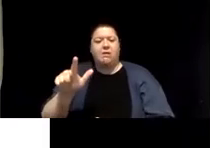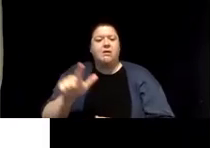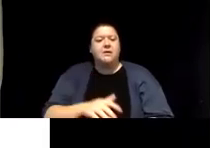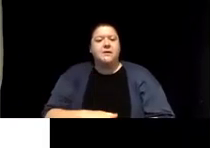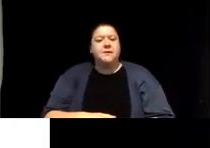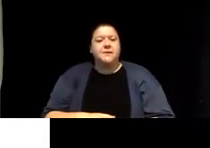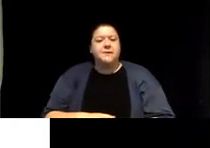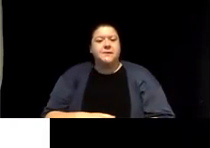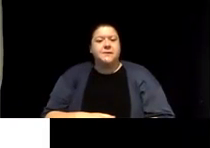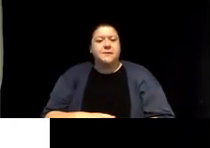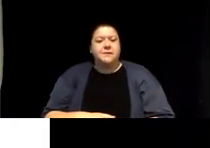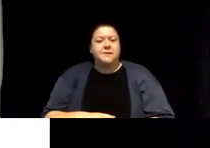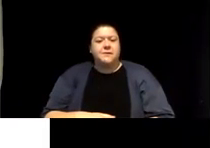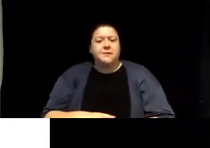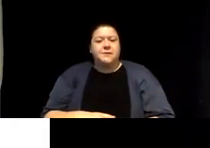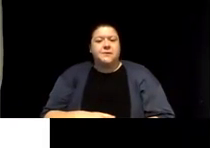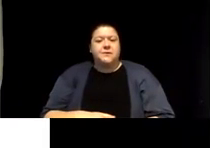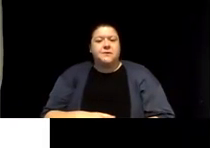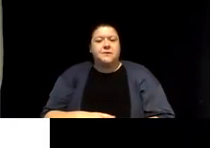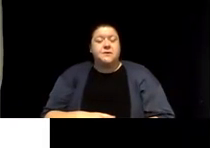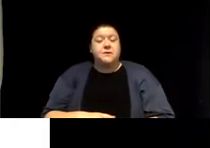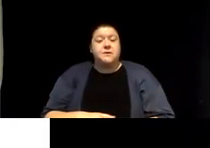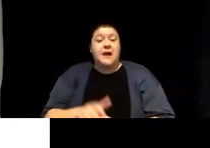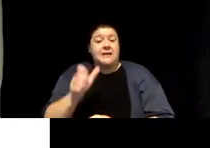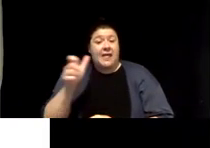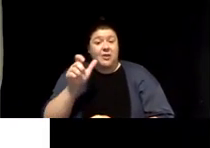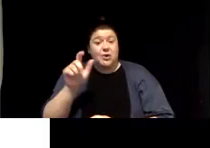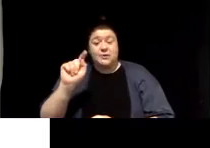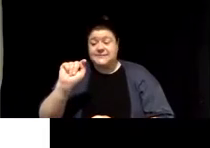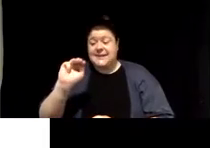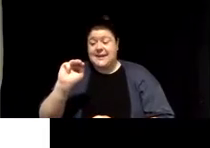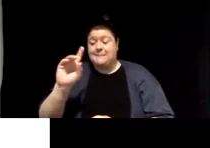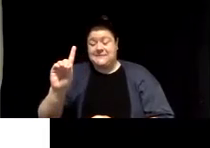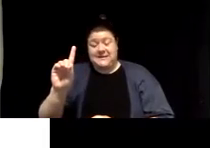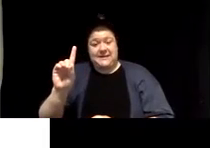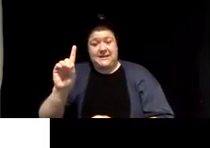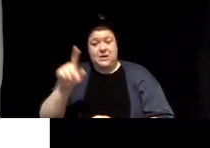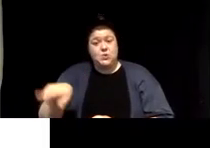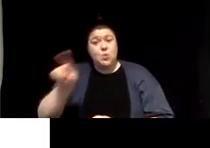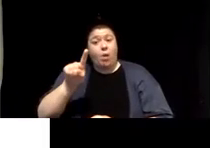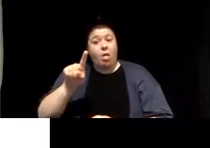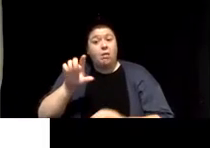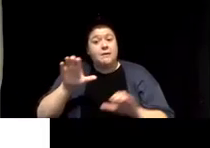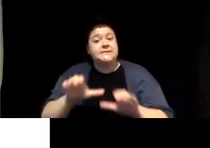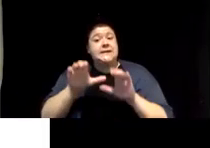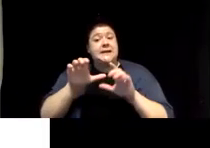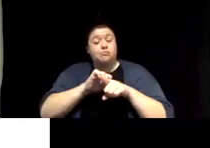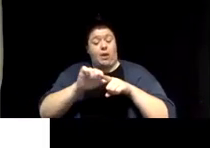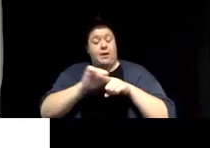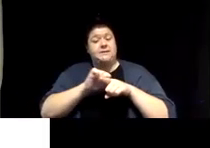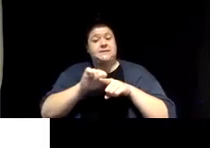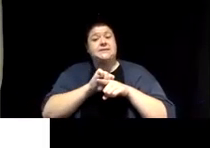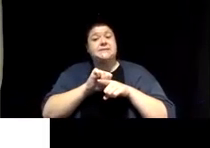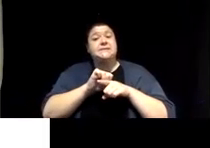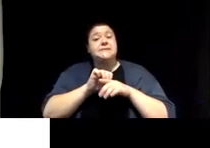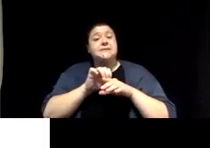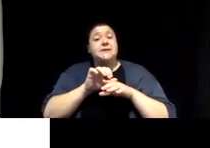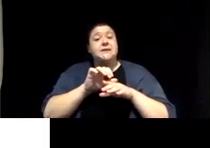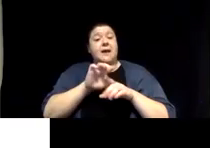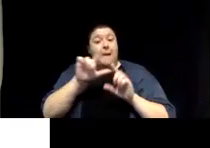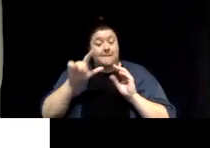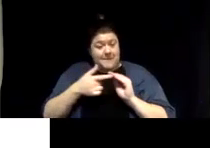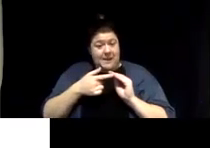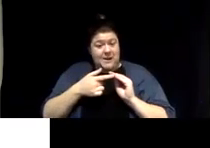palate. Okay, another condition is one that you guys actually did a practice session about, which is